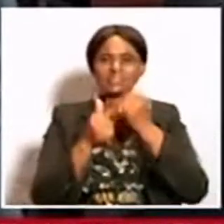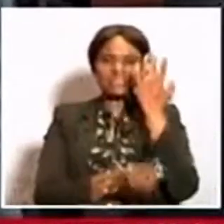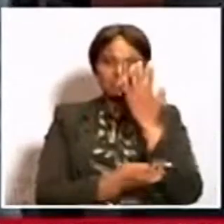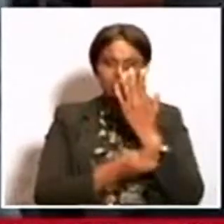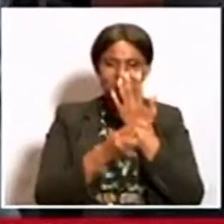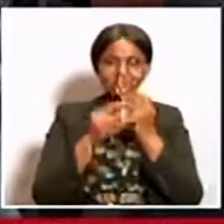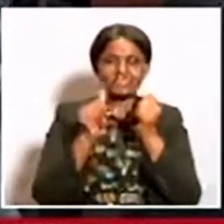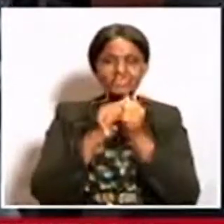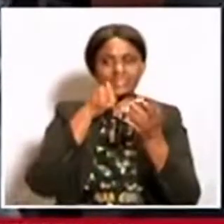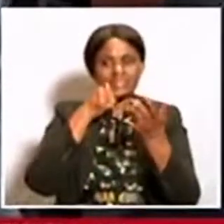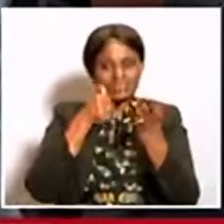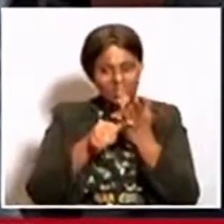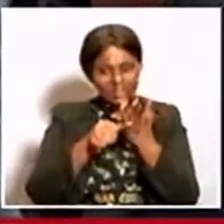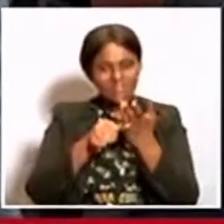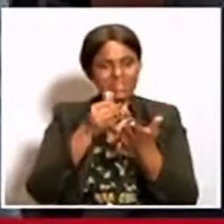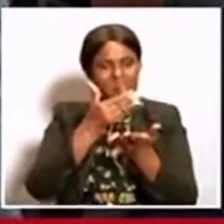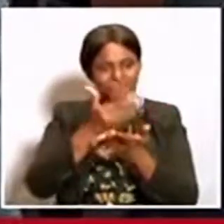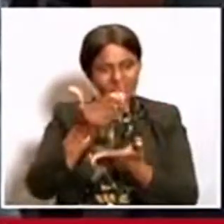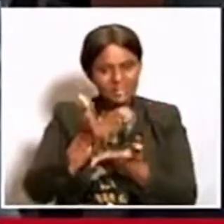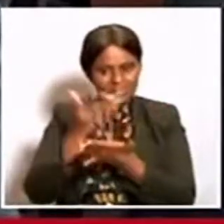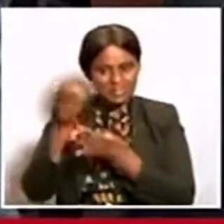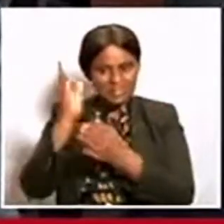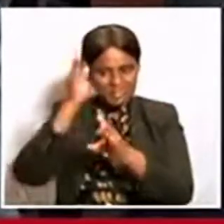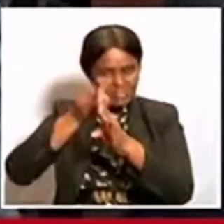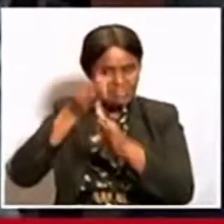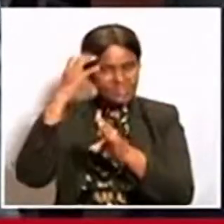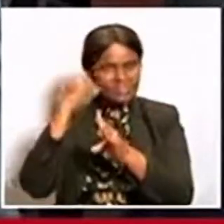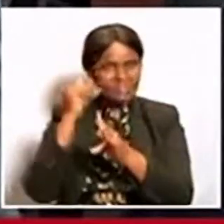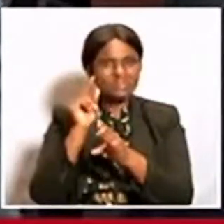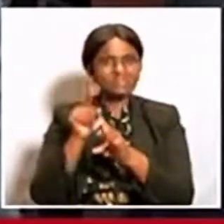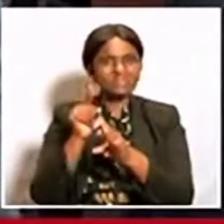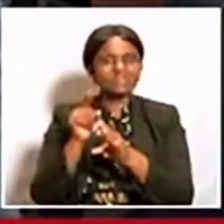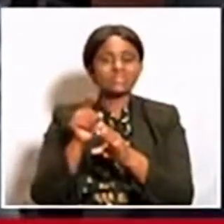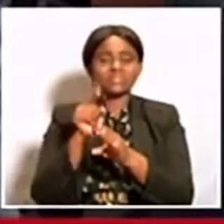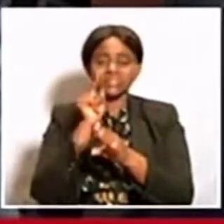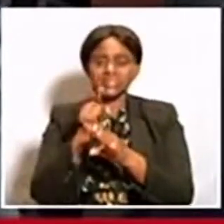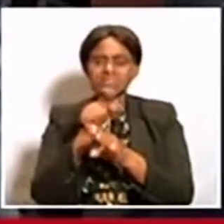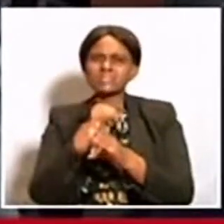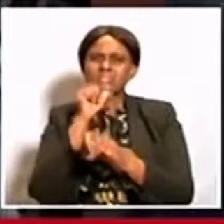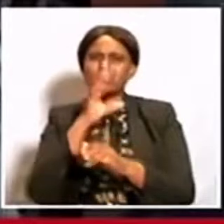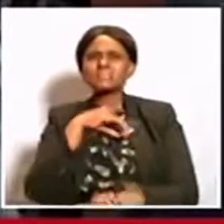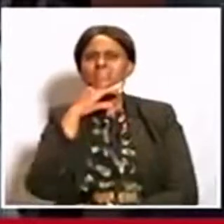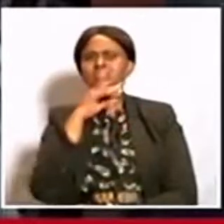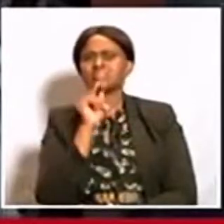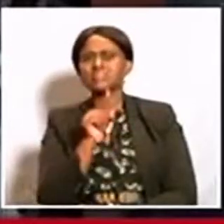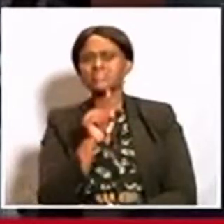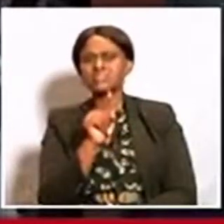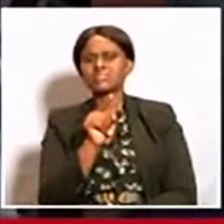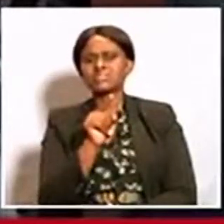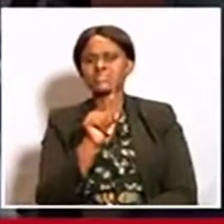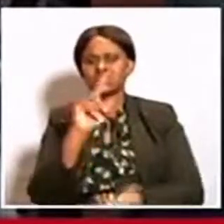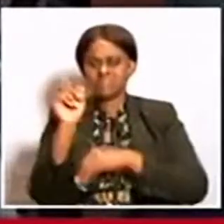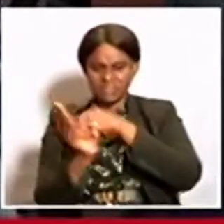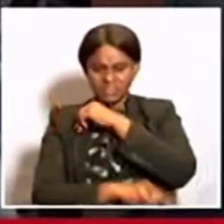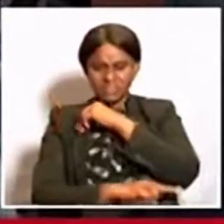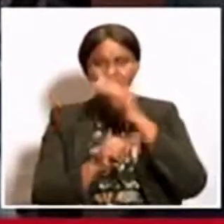was written to the procurement officer, is that enough as a punitive